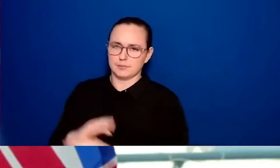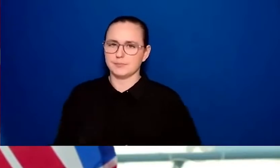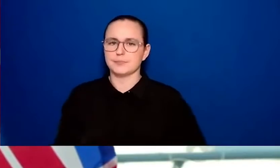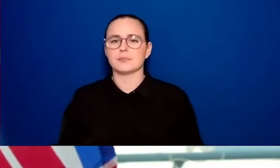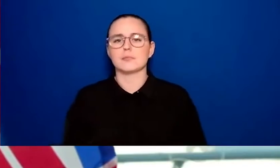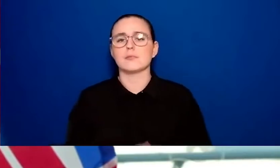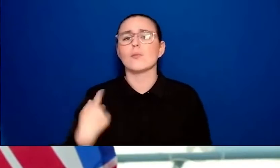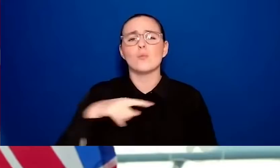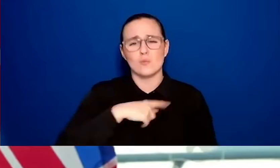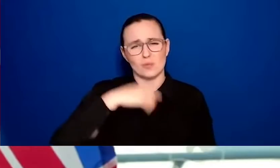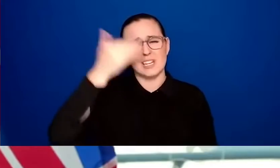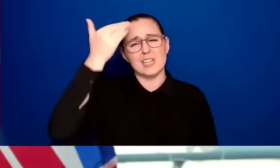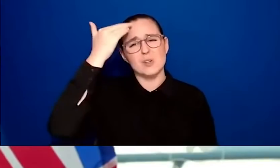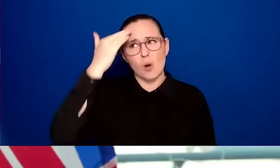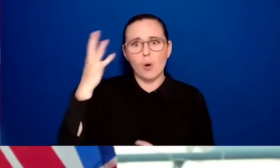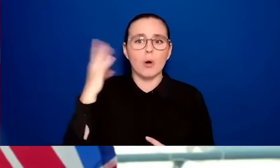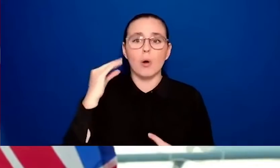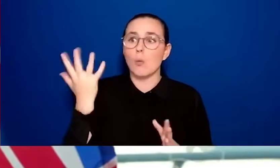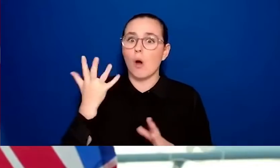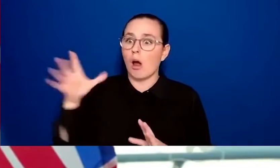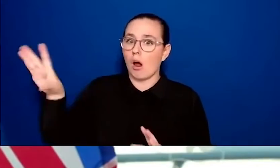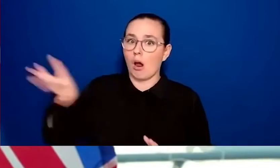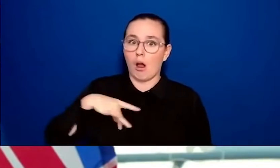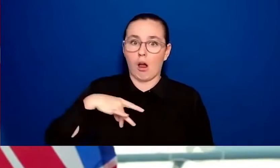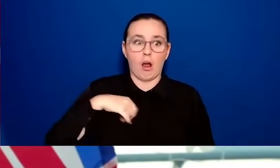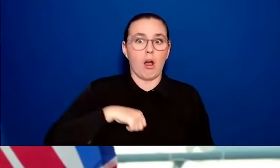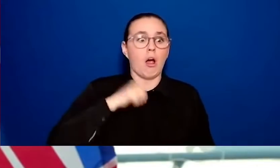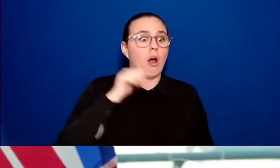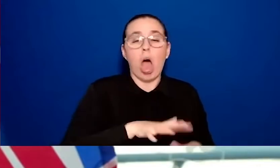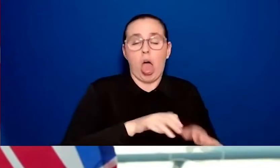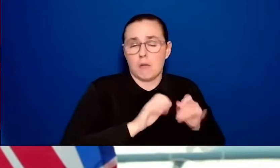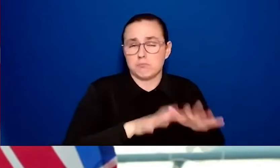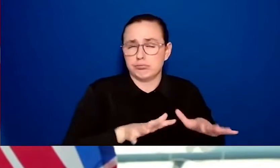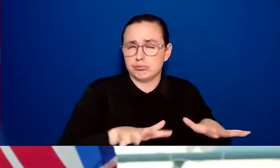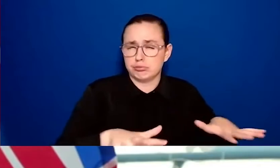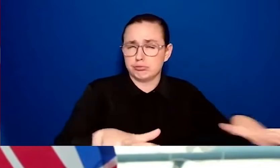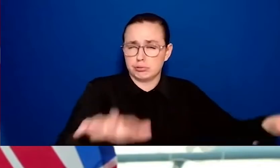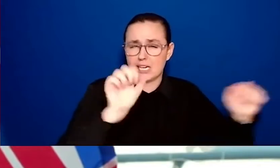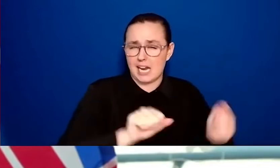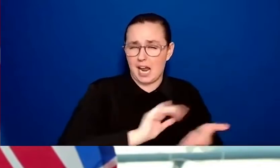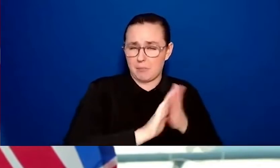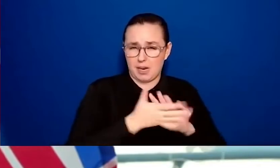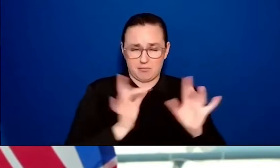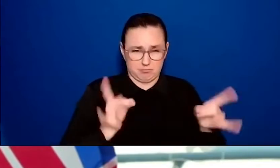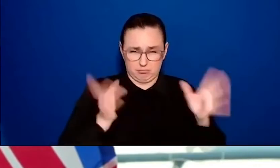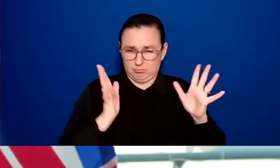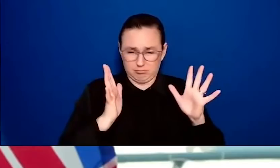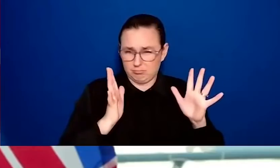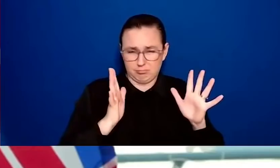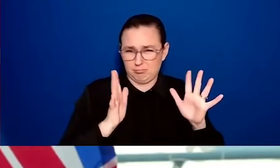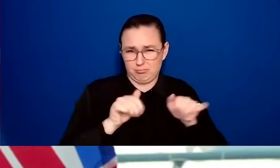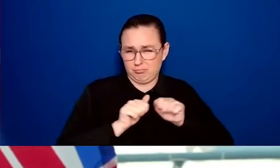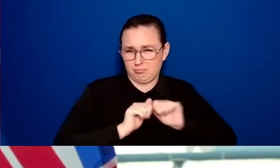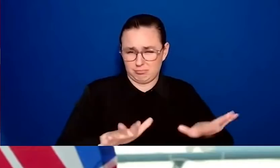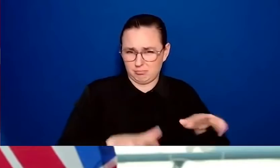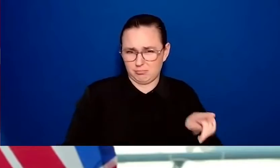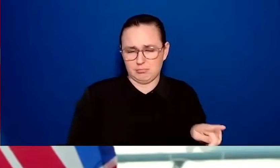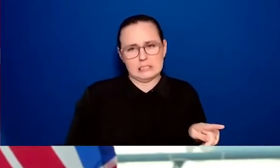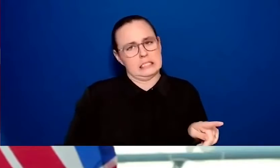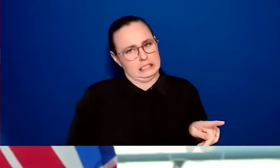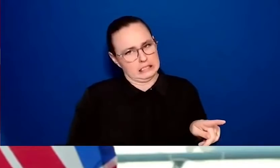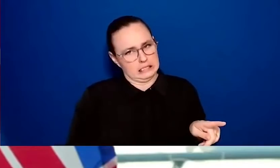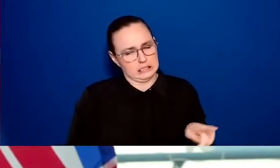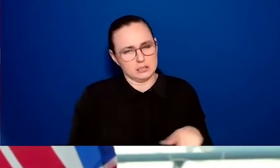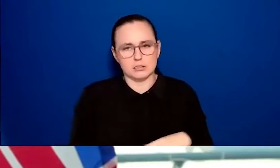outbreaks are in acute care, in long-term care, and we know how damaging they can be. There is a shortage